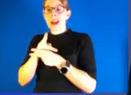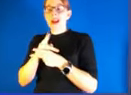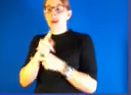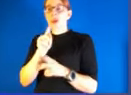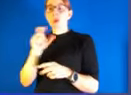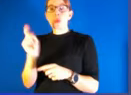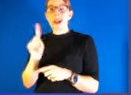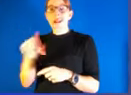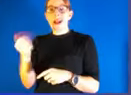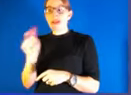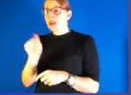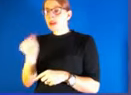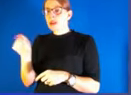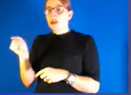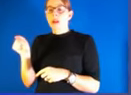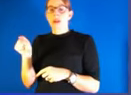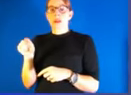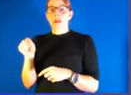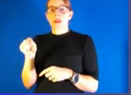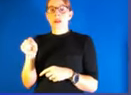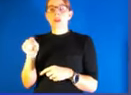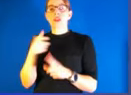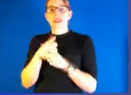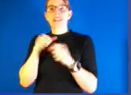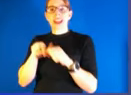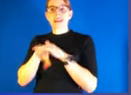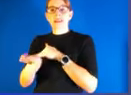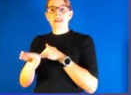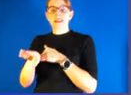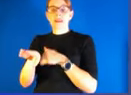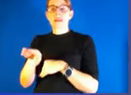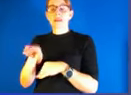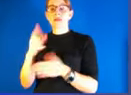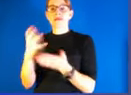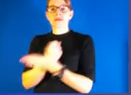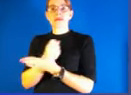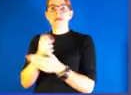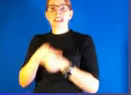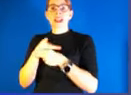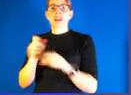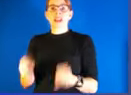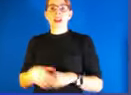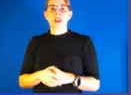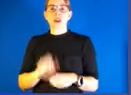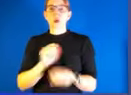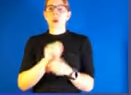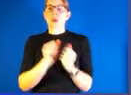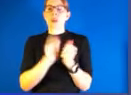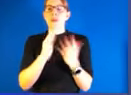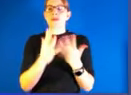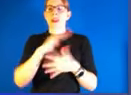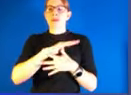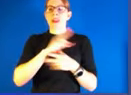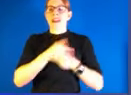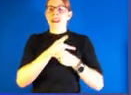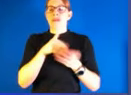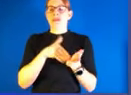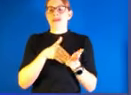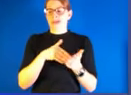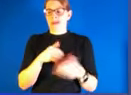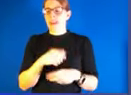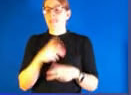we have an abundance of places where you can go to get care, work with your primary care physician and figure out the best level